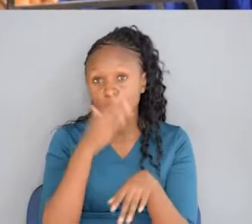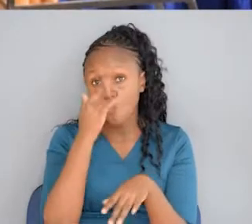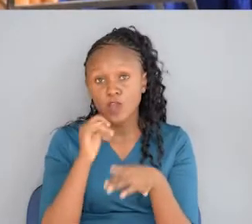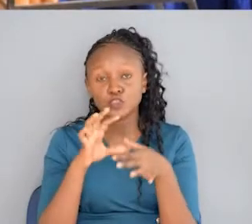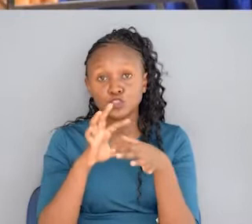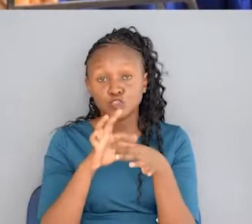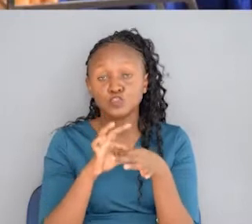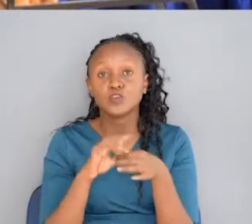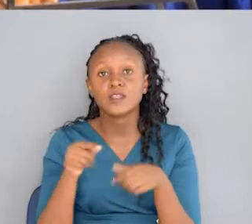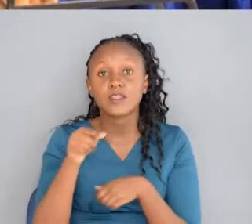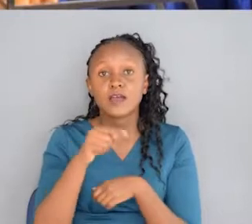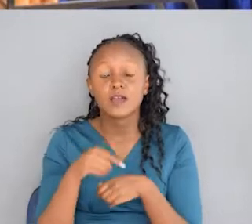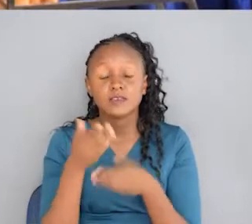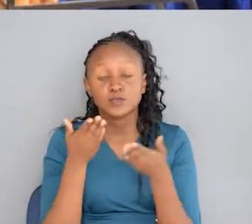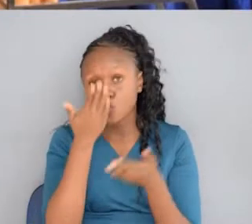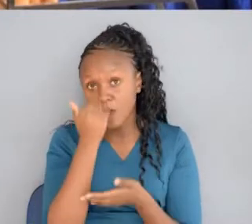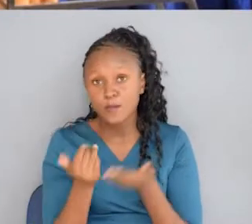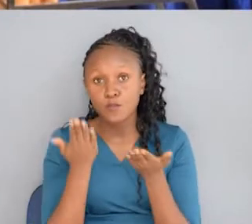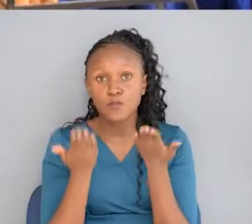blessed together.